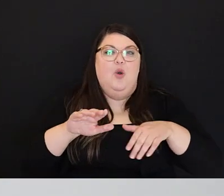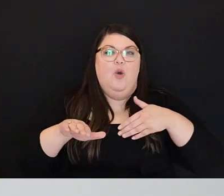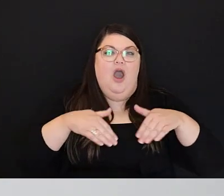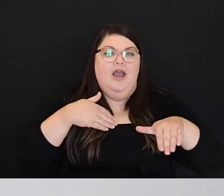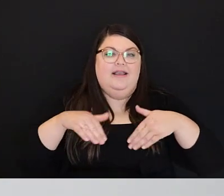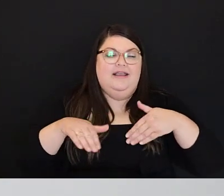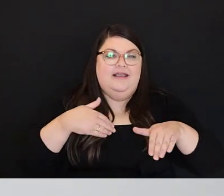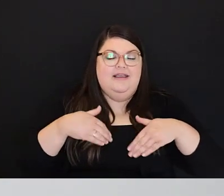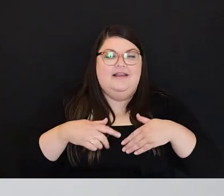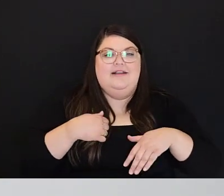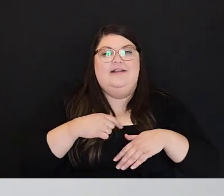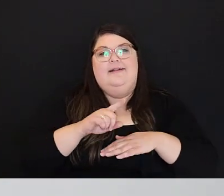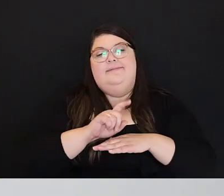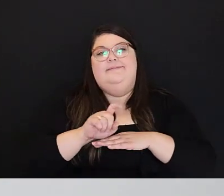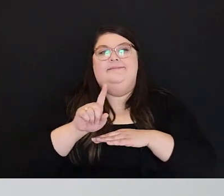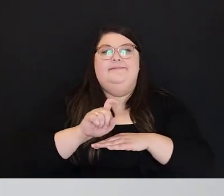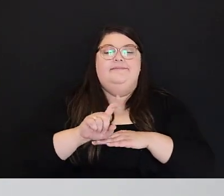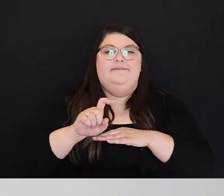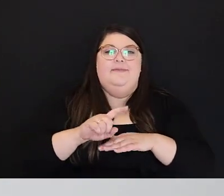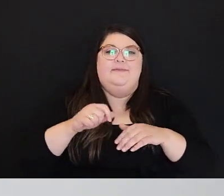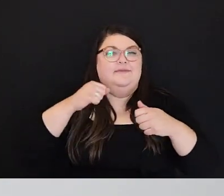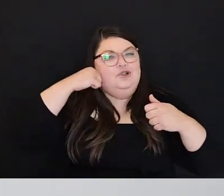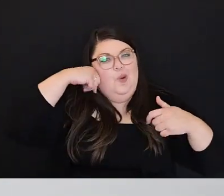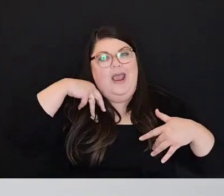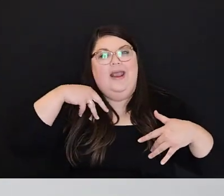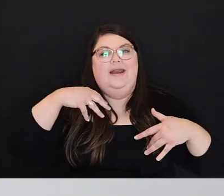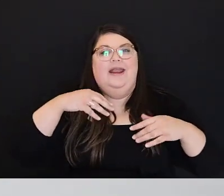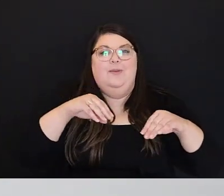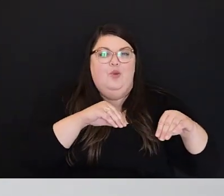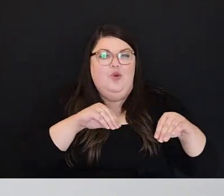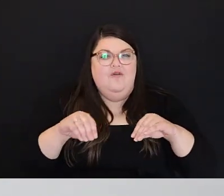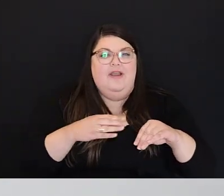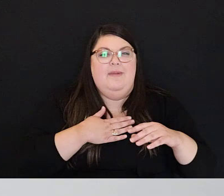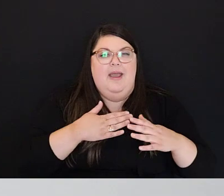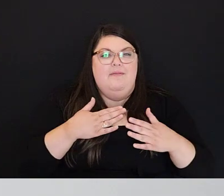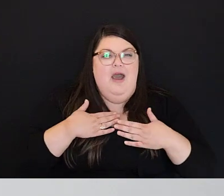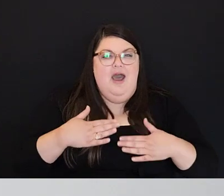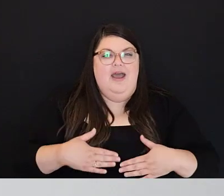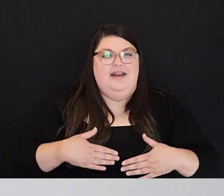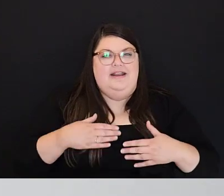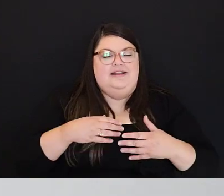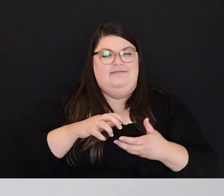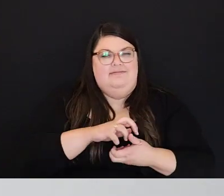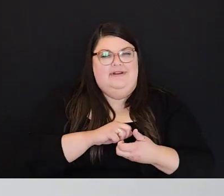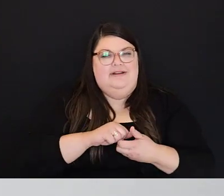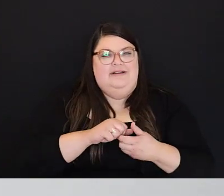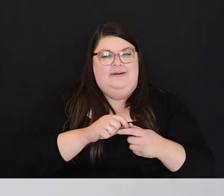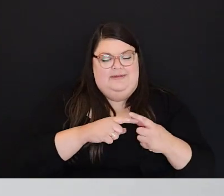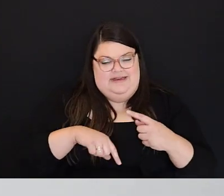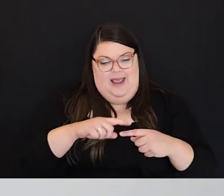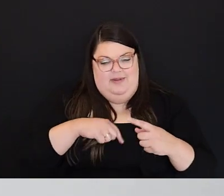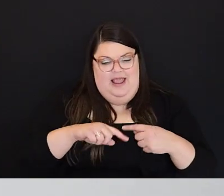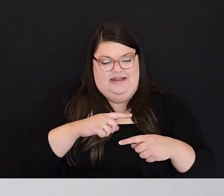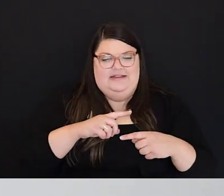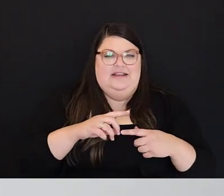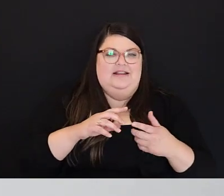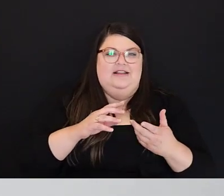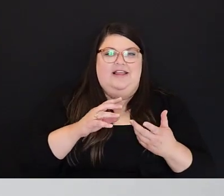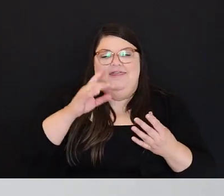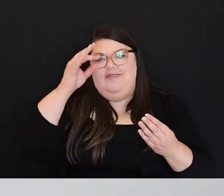I'm sweating and I'm moving my body, and it's just metabolizing the thoughts, metabolizing